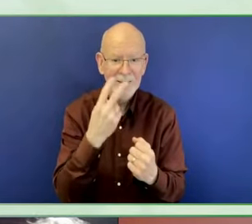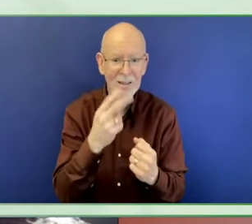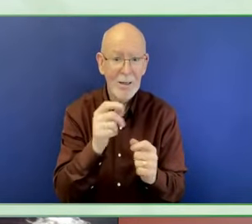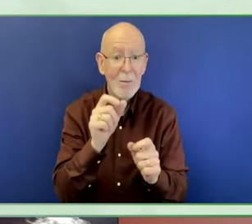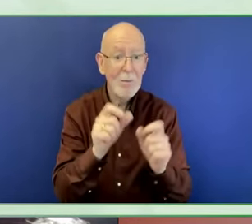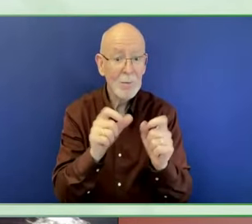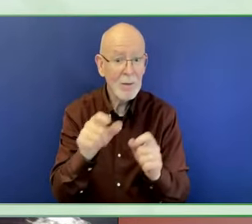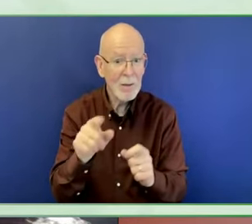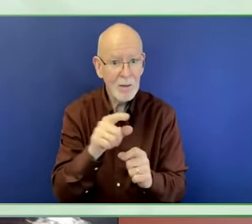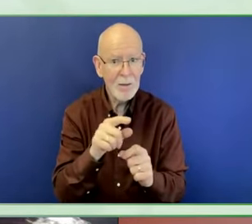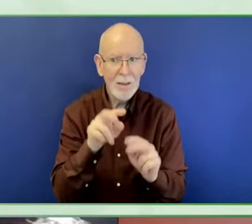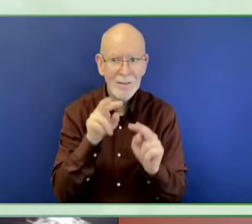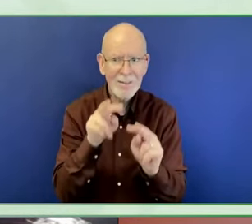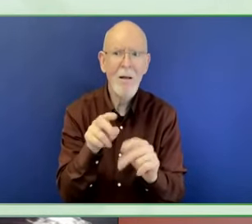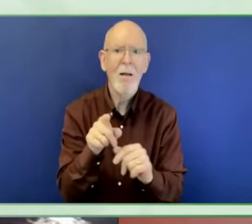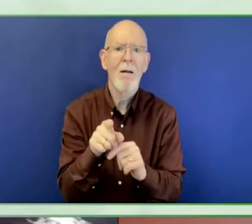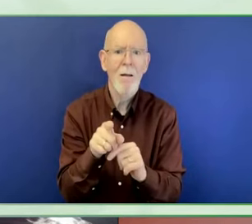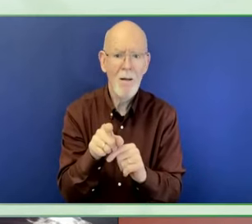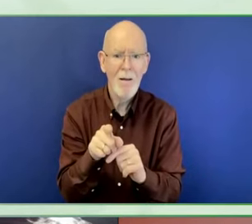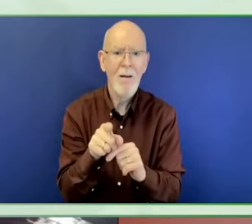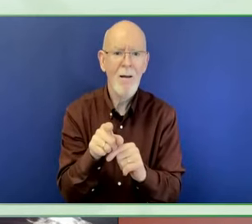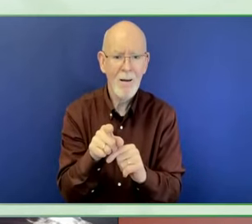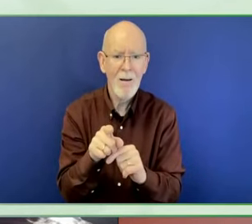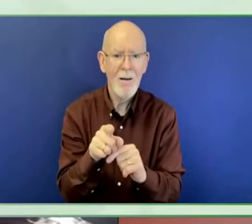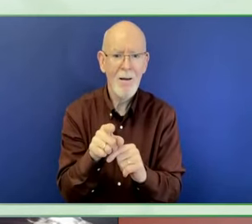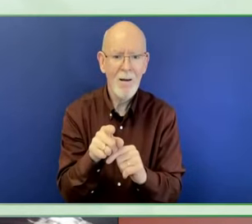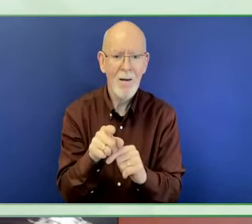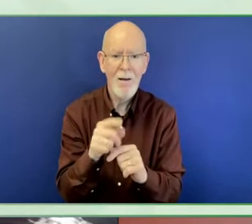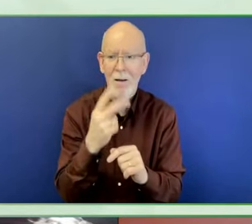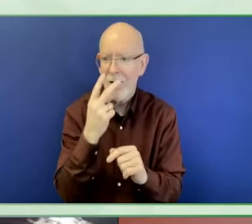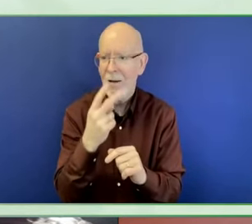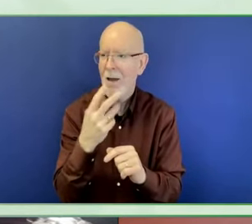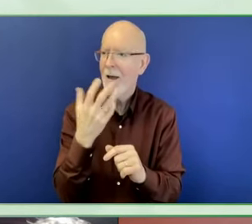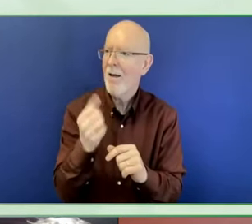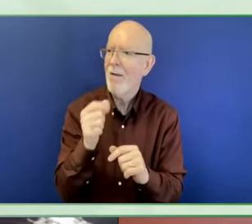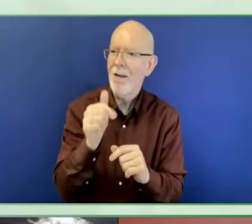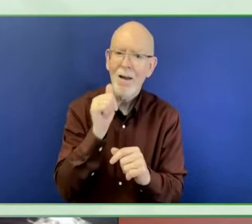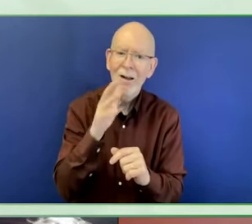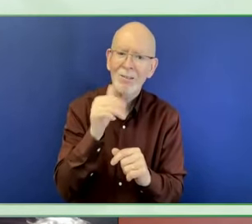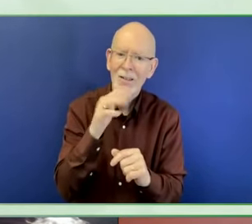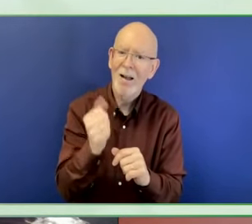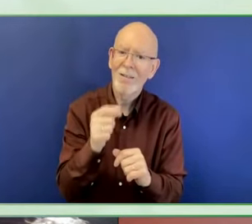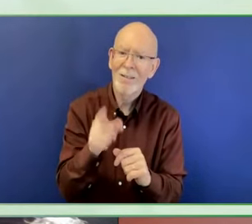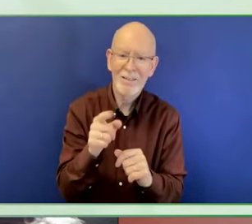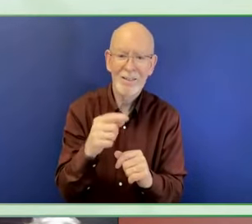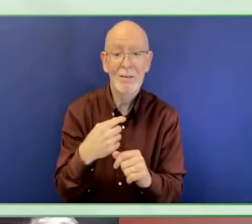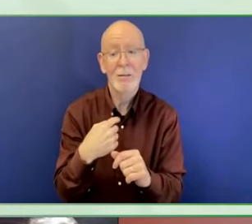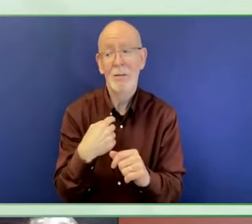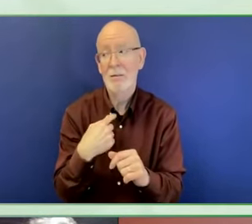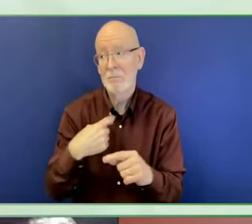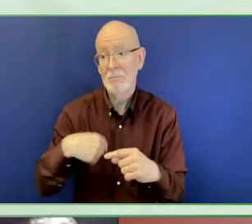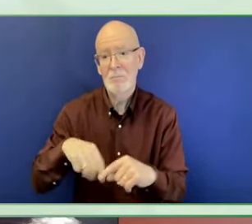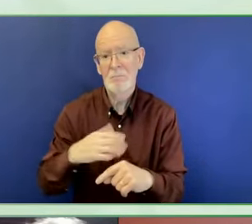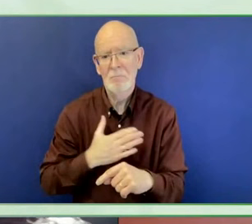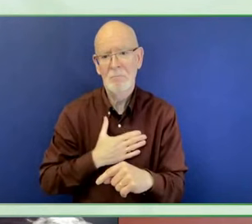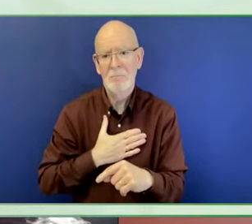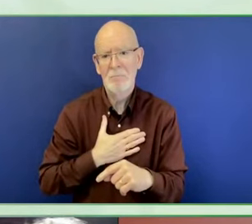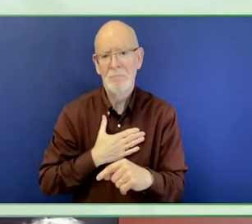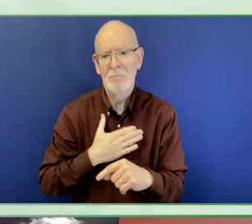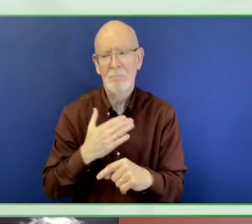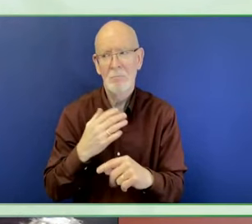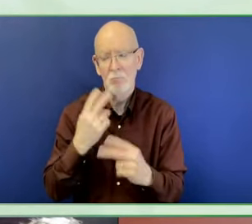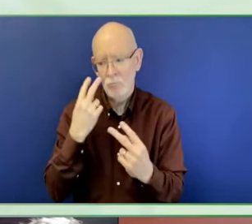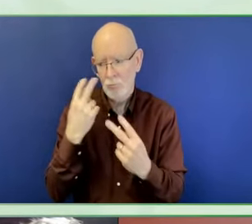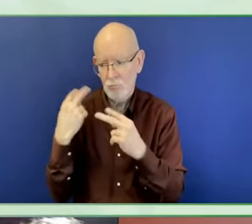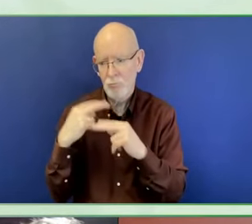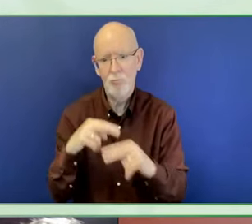people. And that's a really big concern, because if you're not seeing yourself represented in society, then you're isolating yourself. And at least